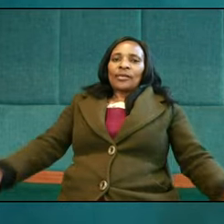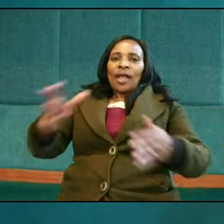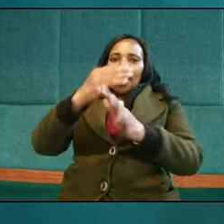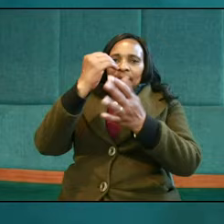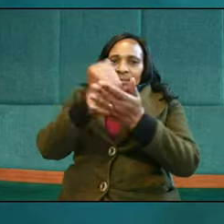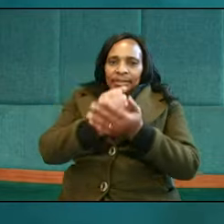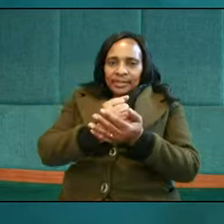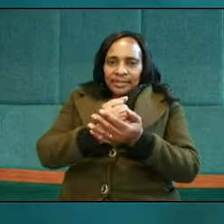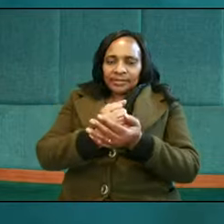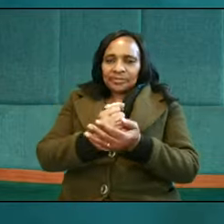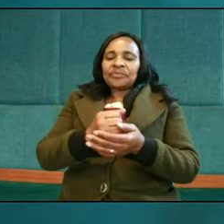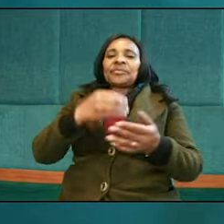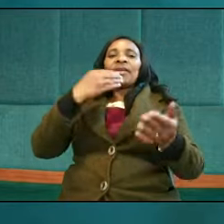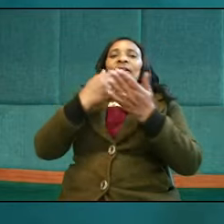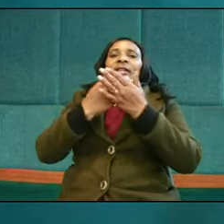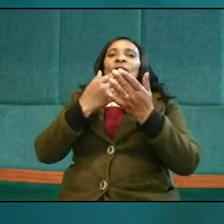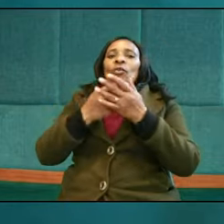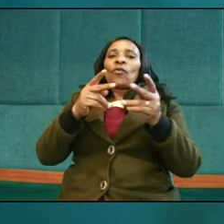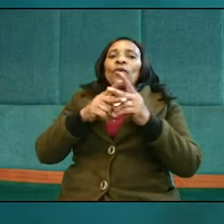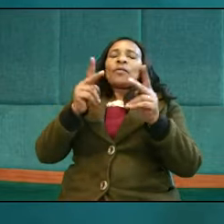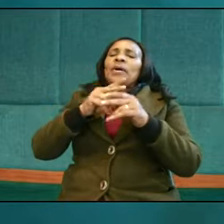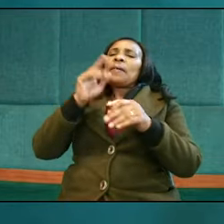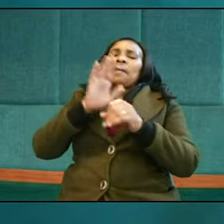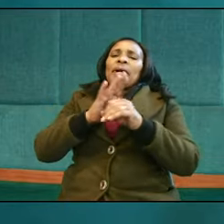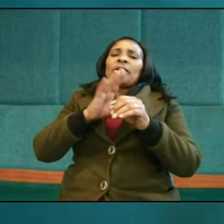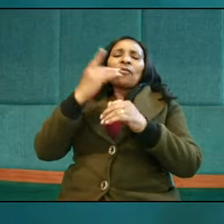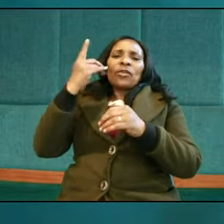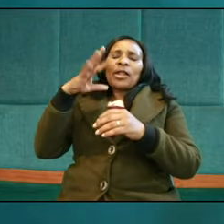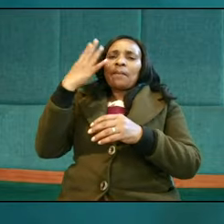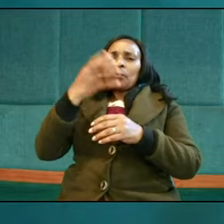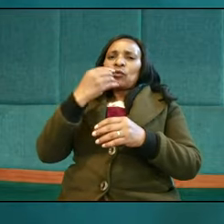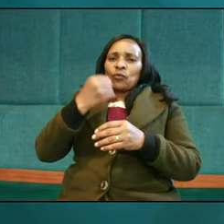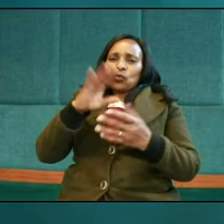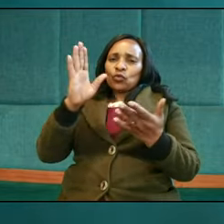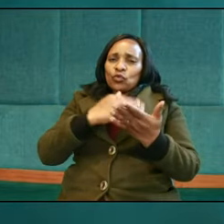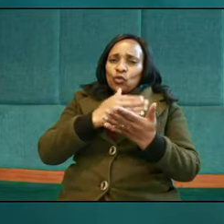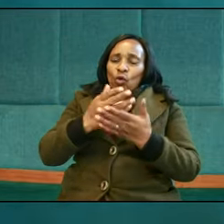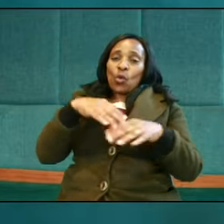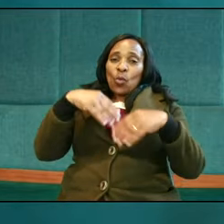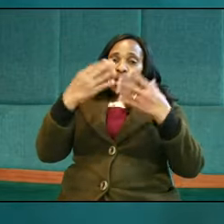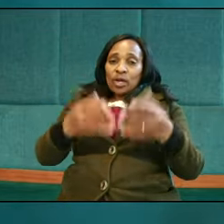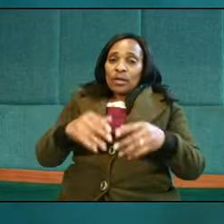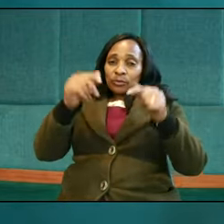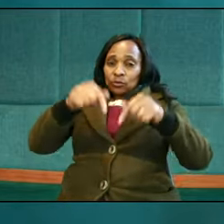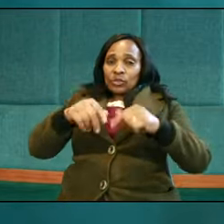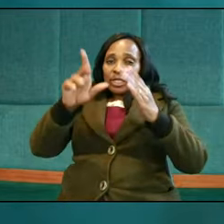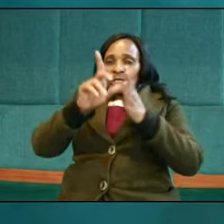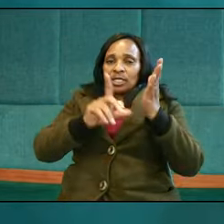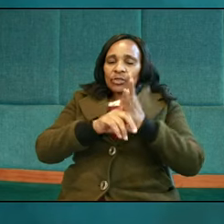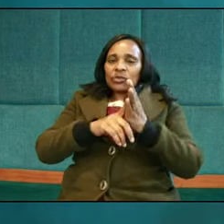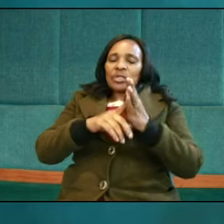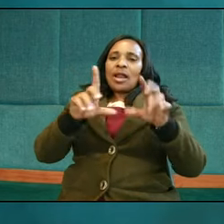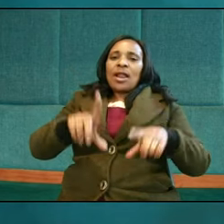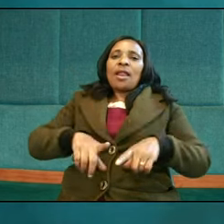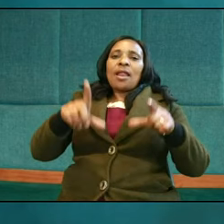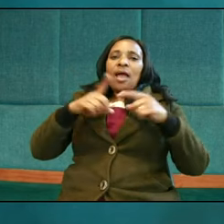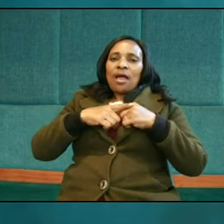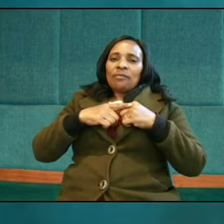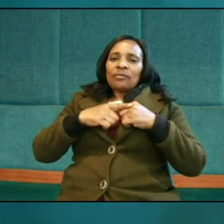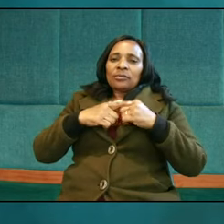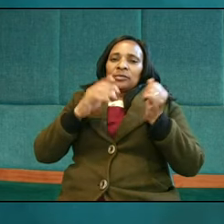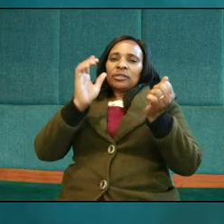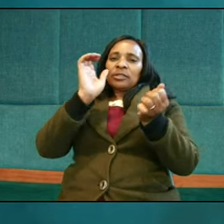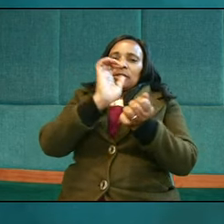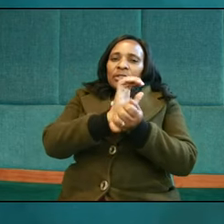Amen. Thank you very much for that beautiful item. Welcome to today's lesson, Life